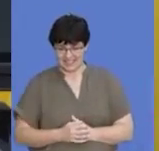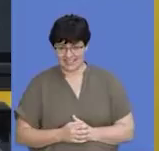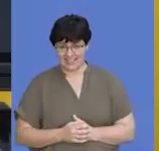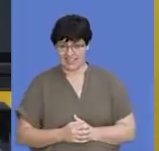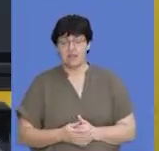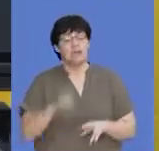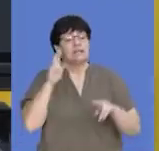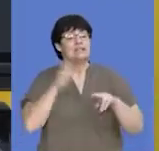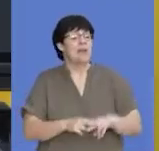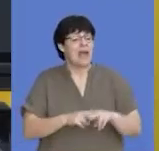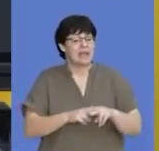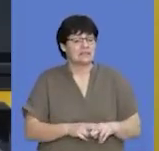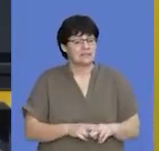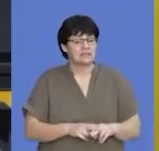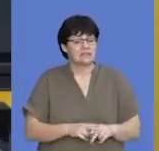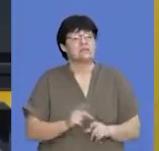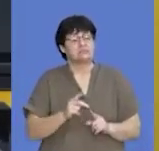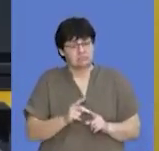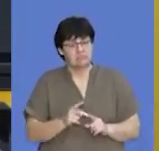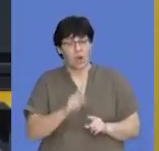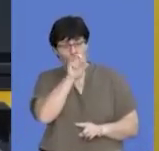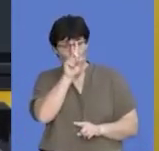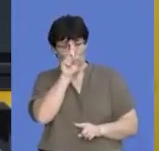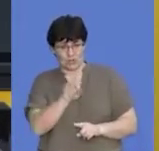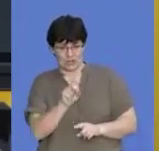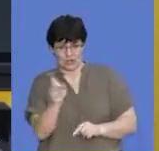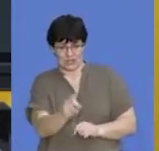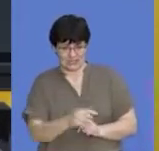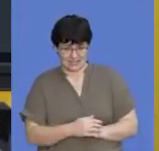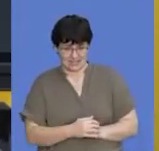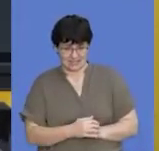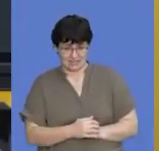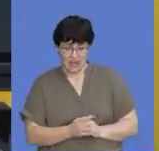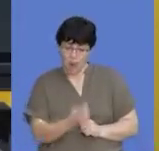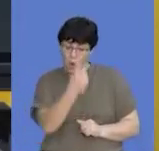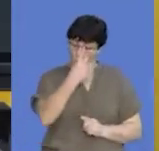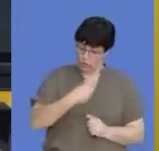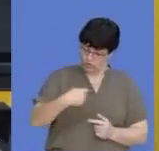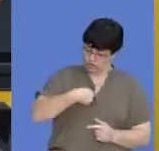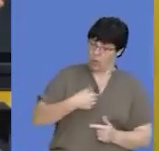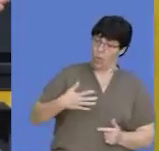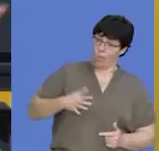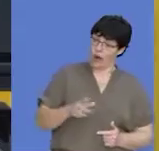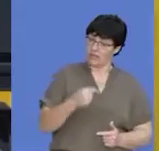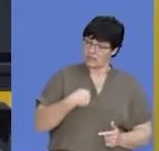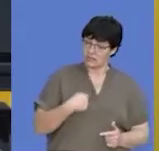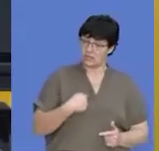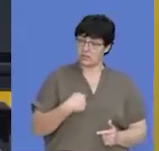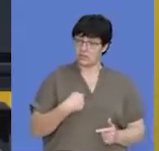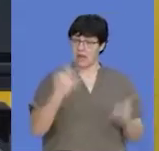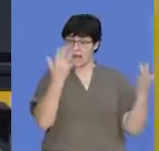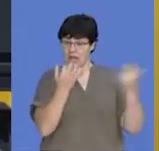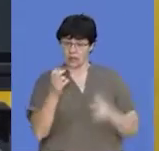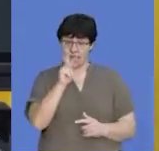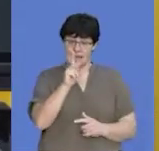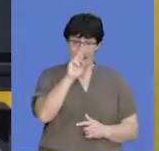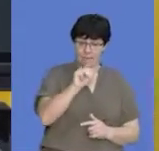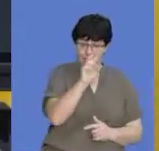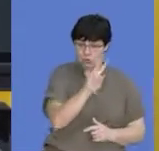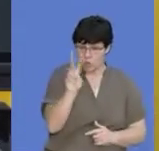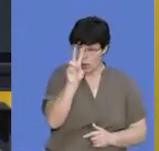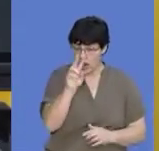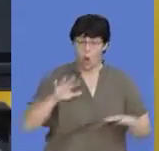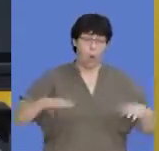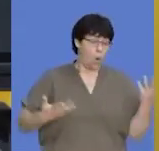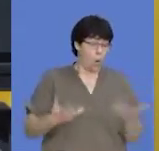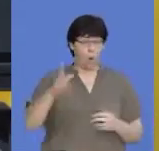all depends on the nature of the question. Does the question require me to calculate an answer in kilometers squared